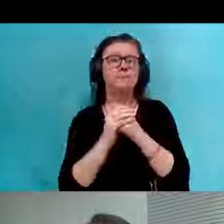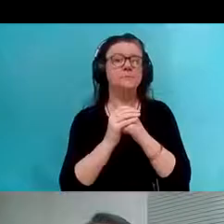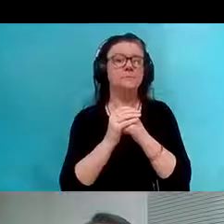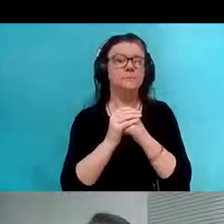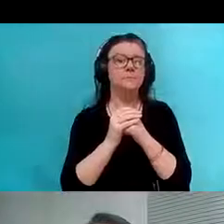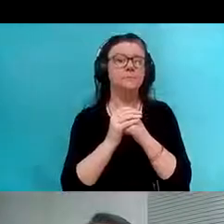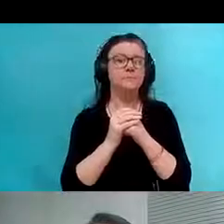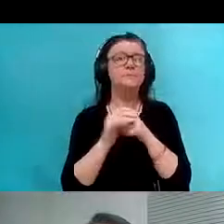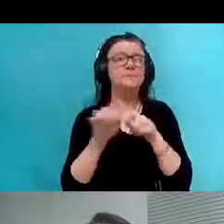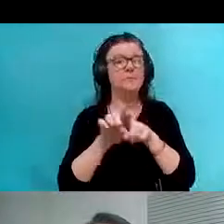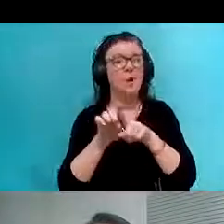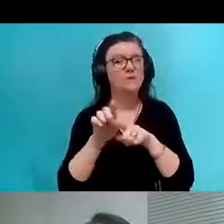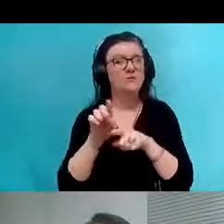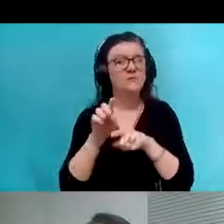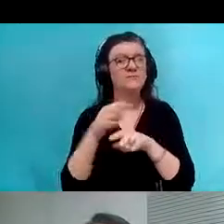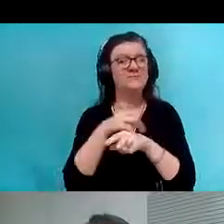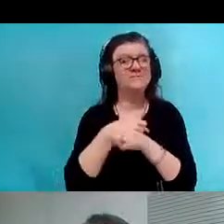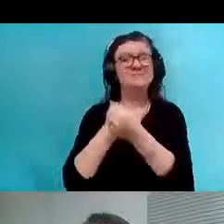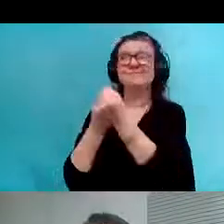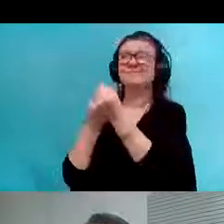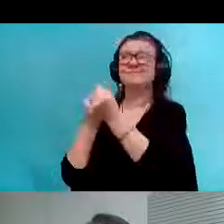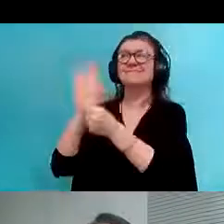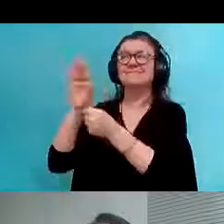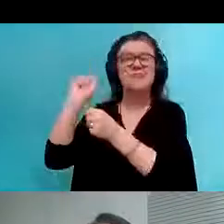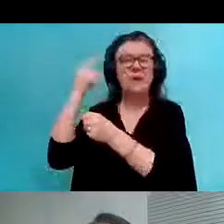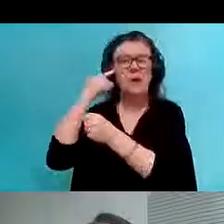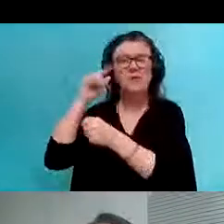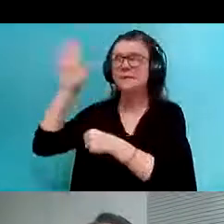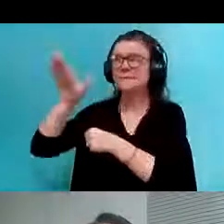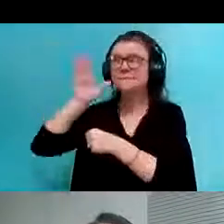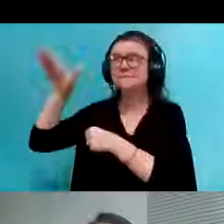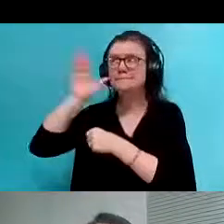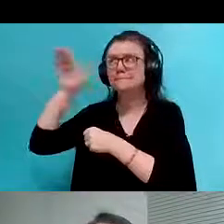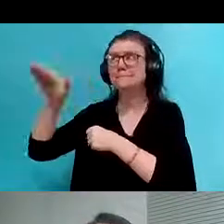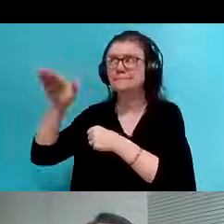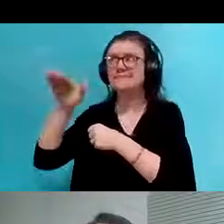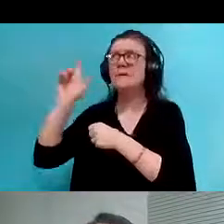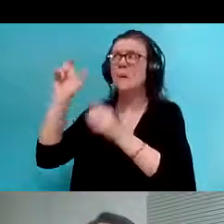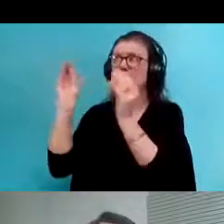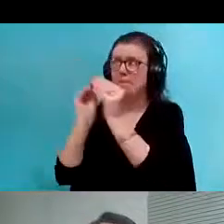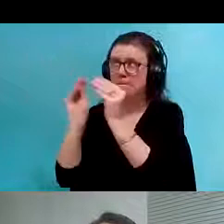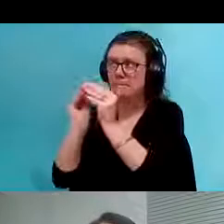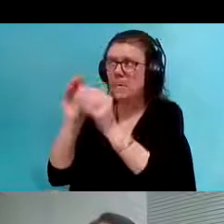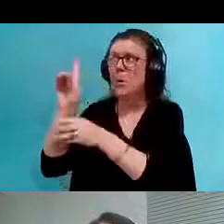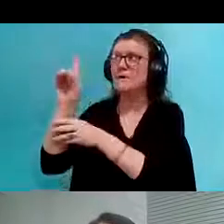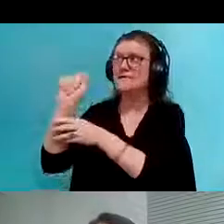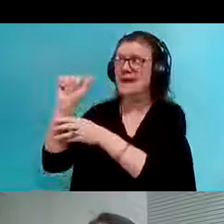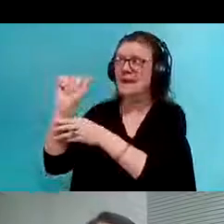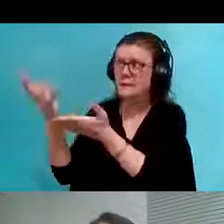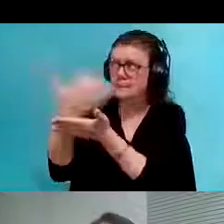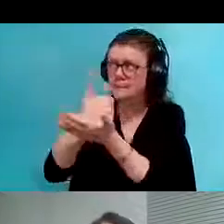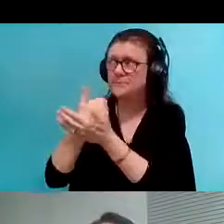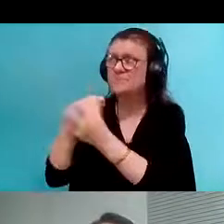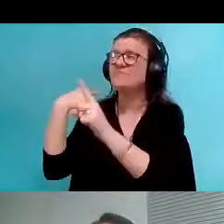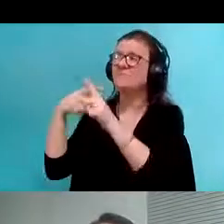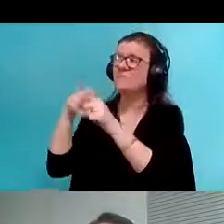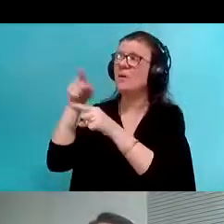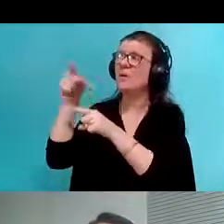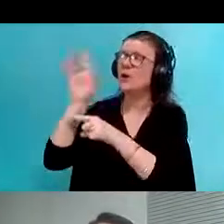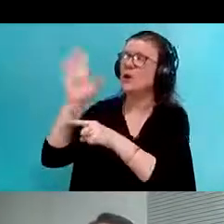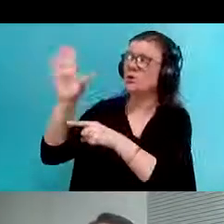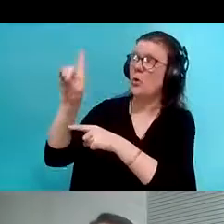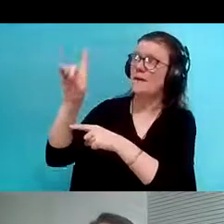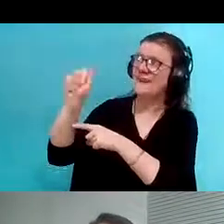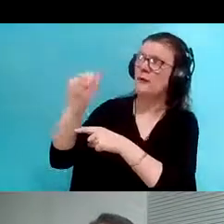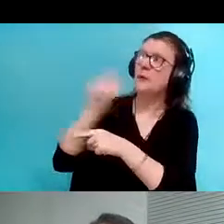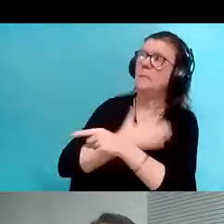a strong advocacy plan with research-based evidence is needed to influence the government's policy and